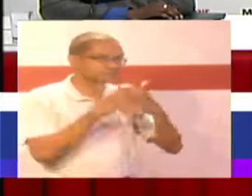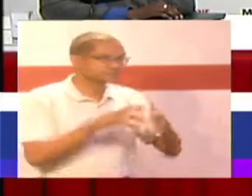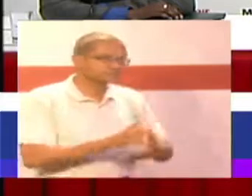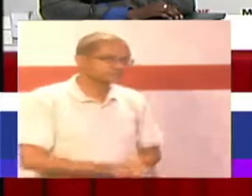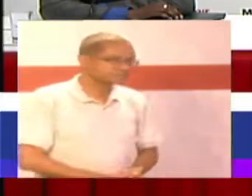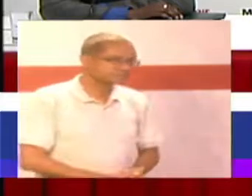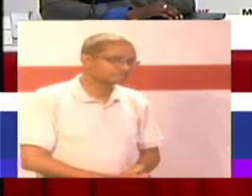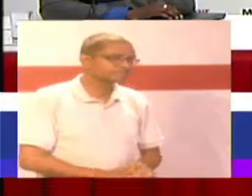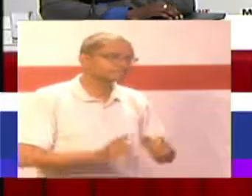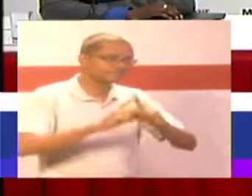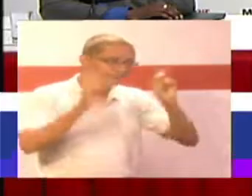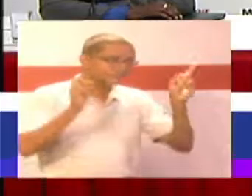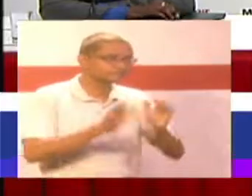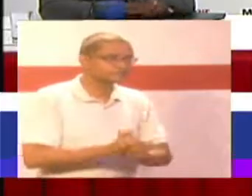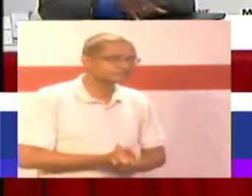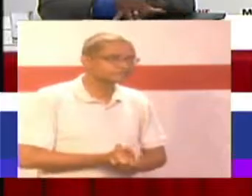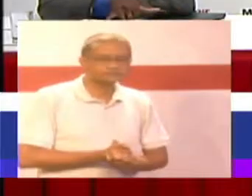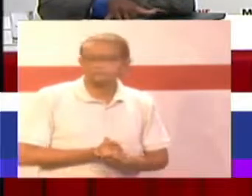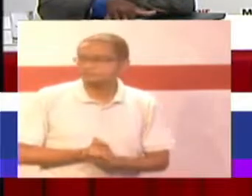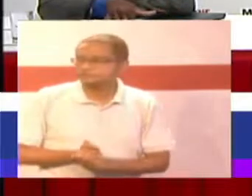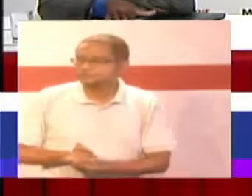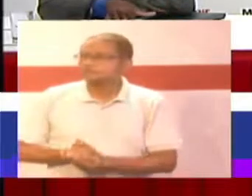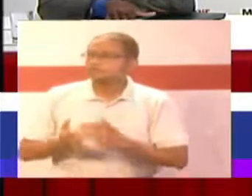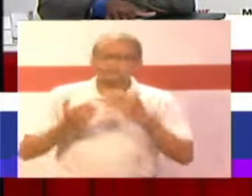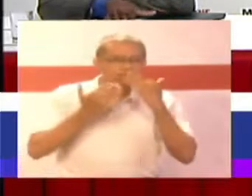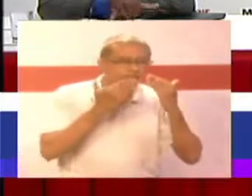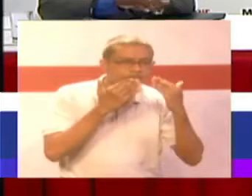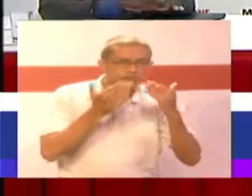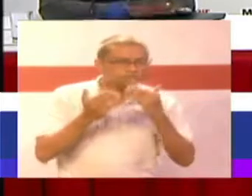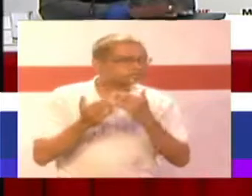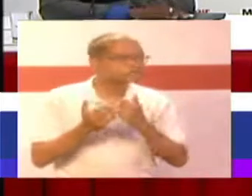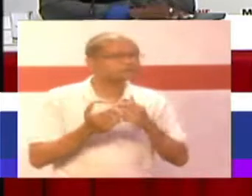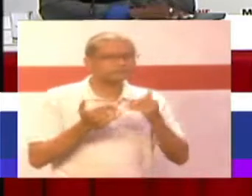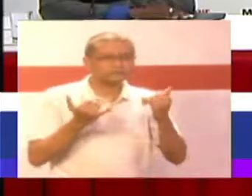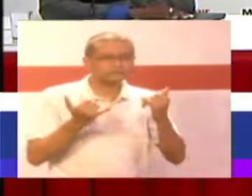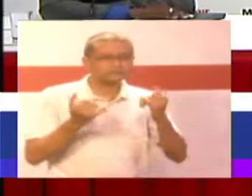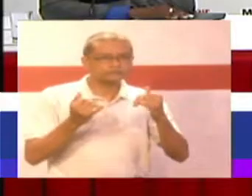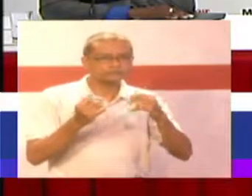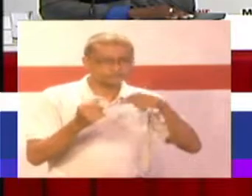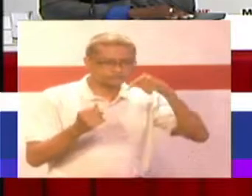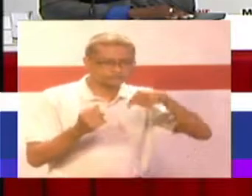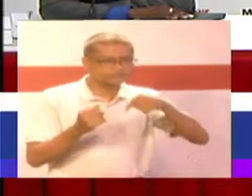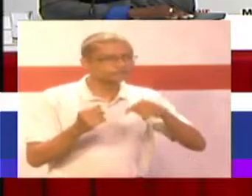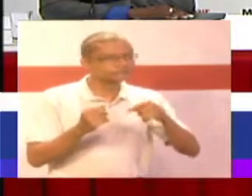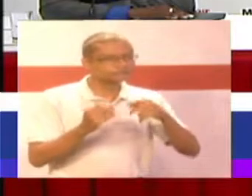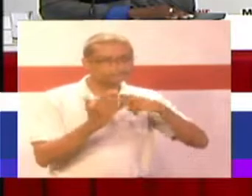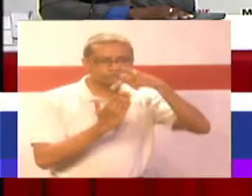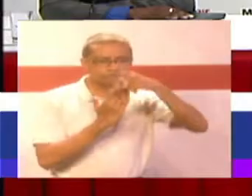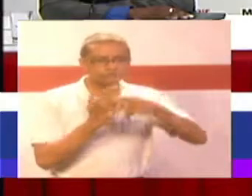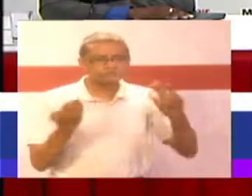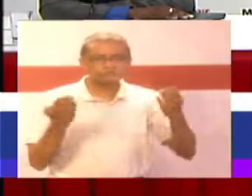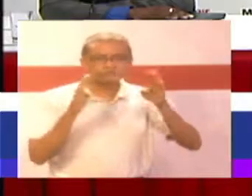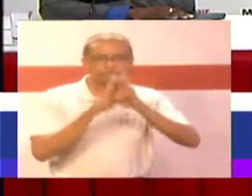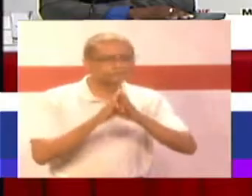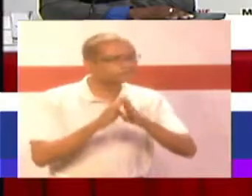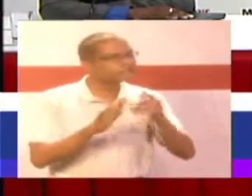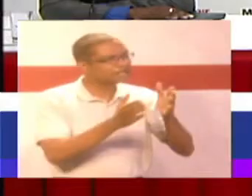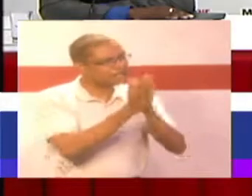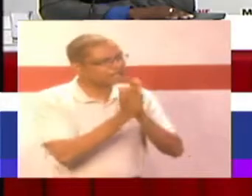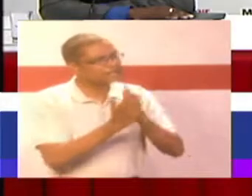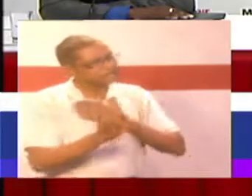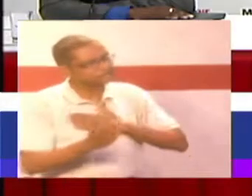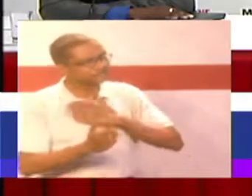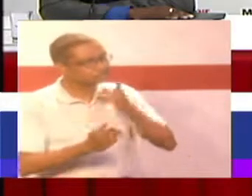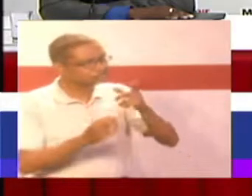Thank you very much. Ladies and gentlemen, we have come to the end of today's media conference. We ask that you please continue to